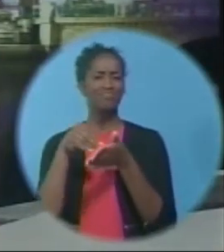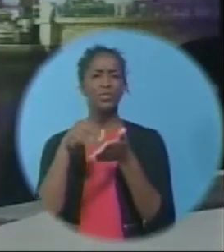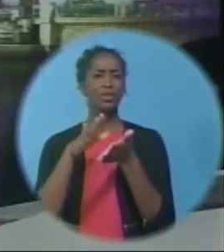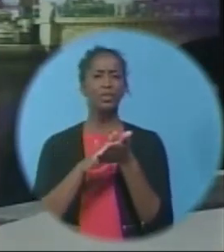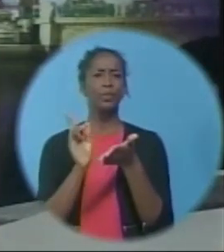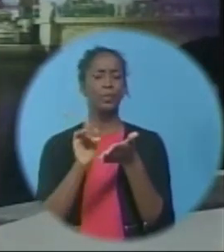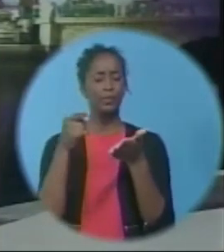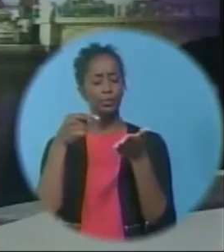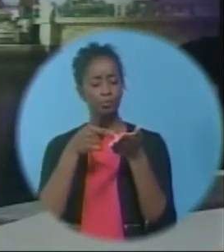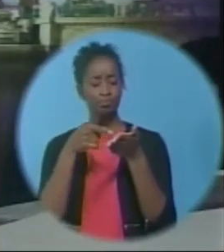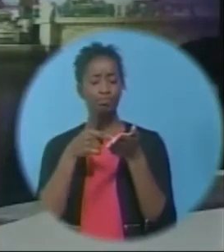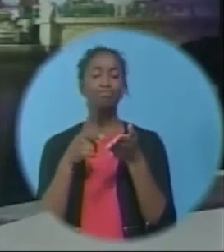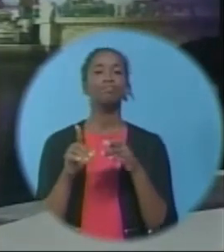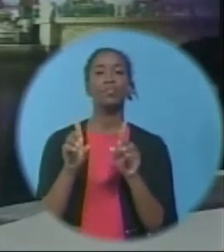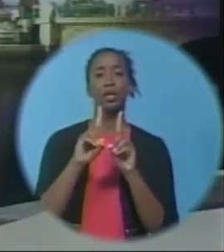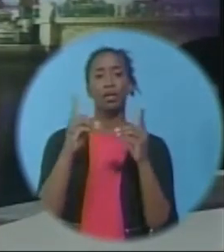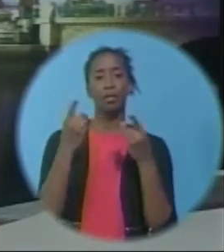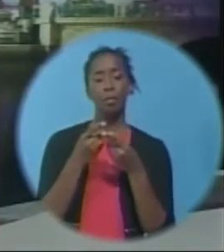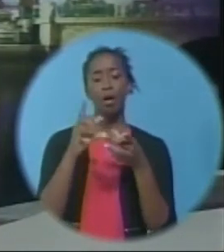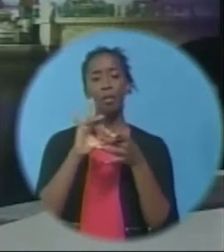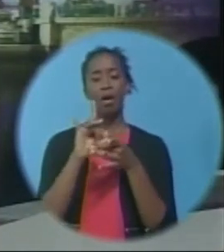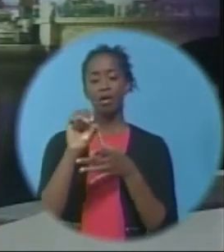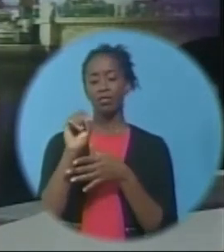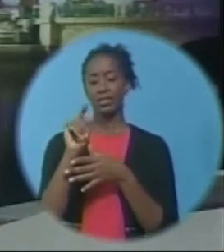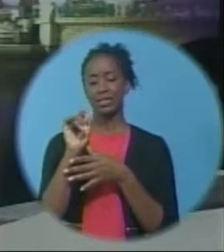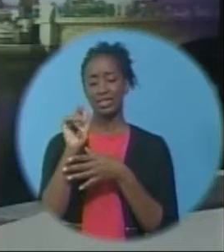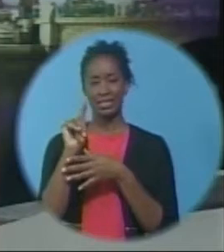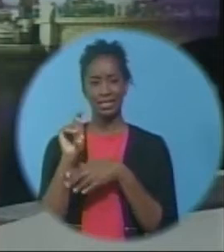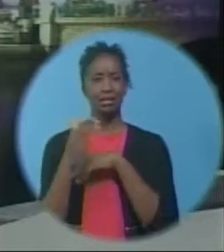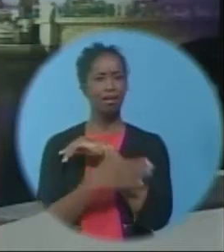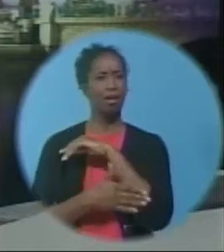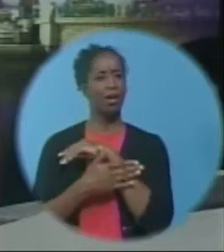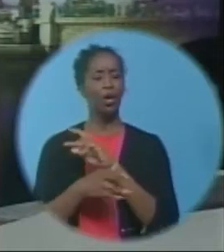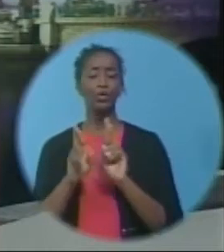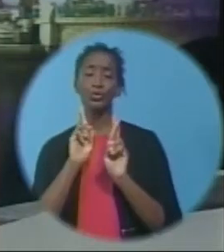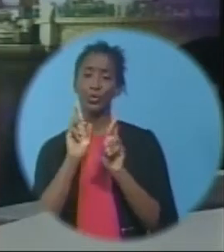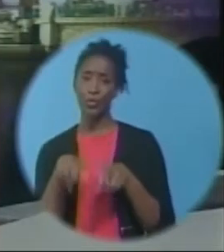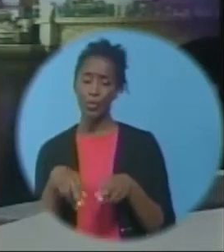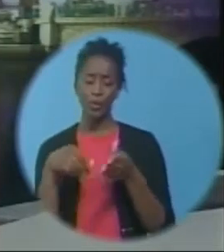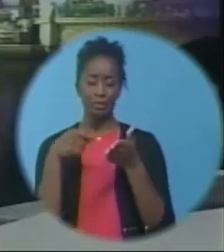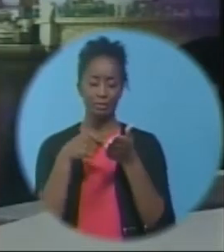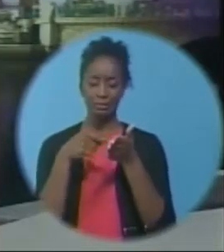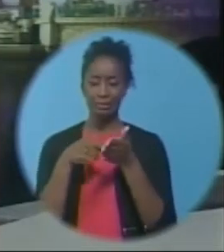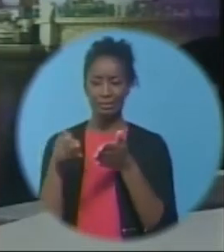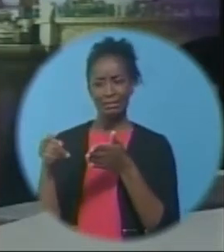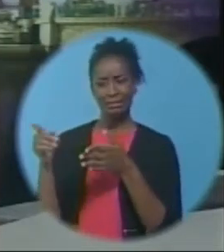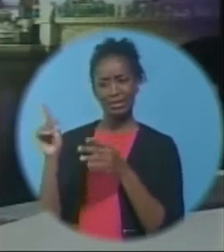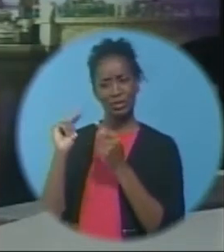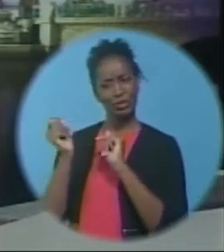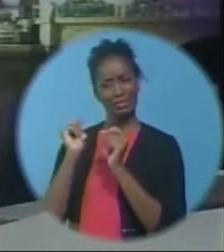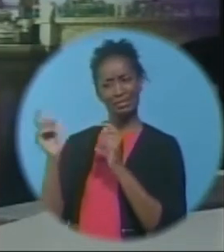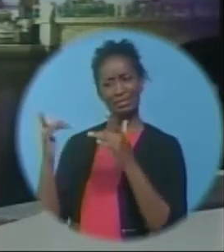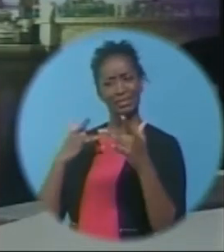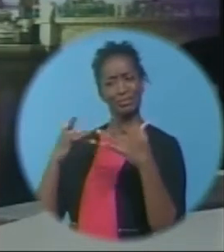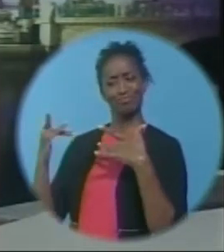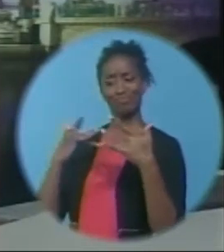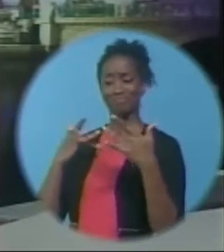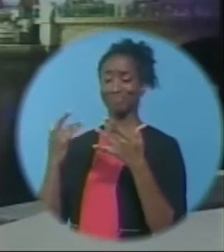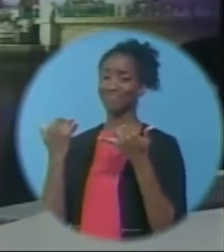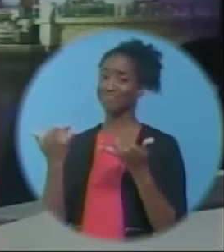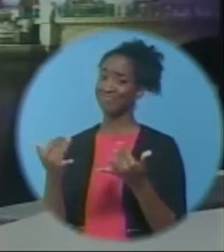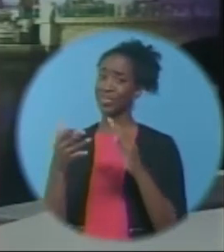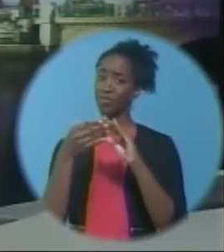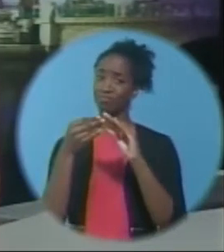of State country report, which says it has particular concerns about Trinidad and Tobago. We get more in the